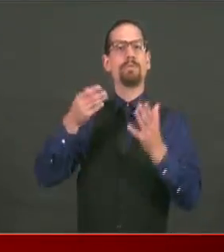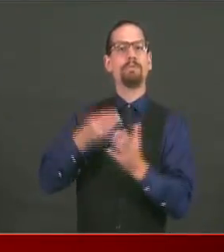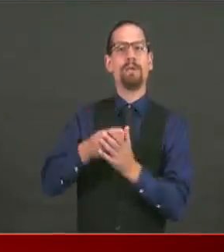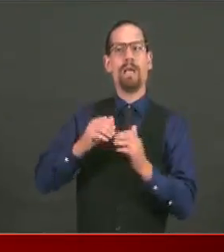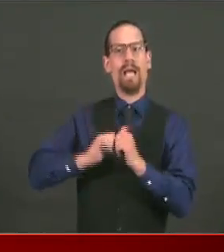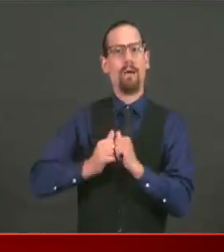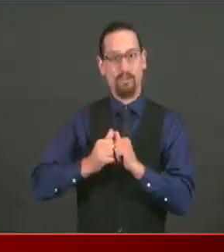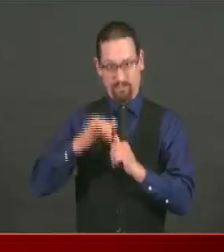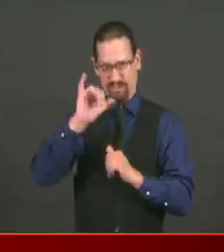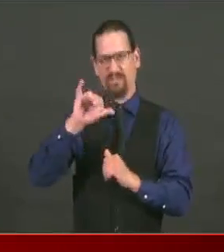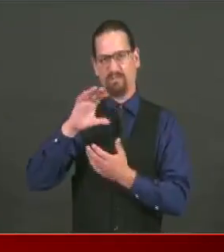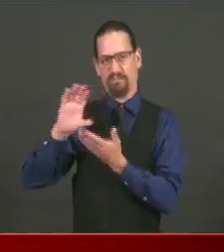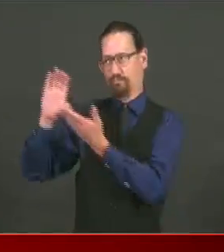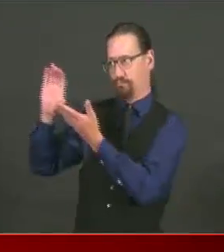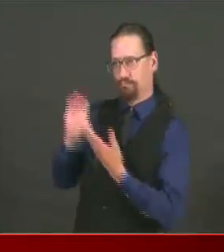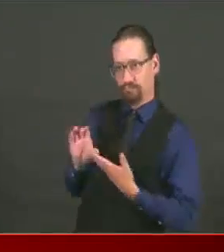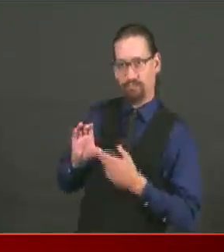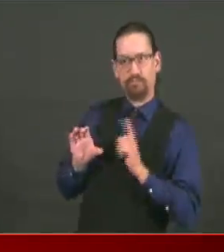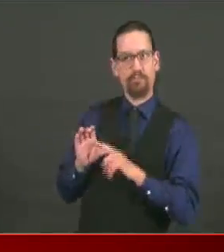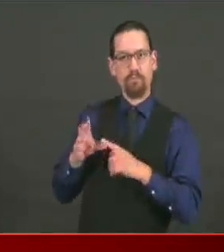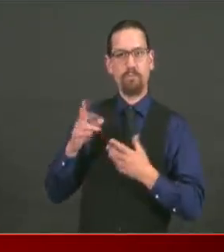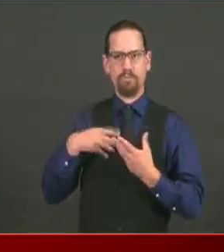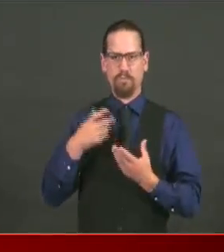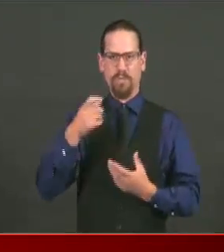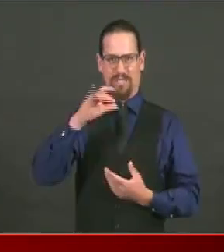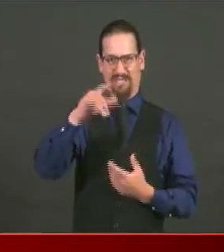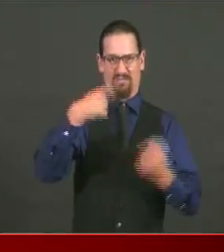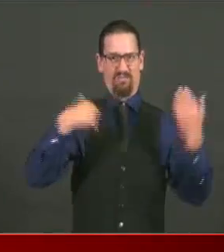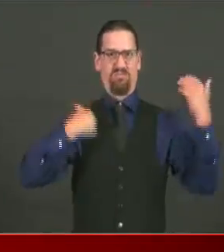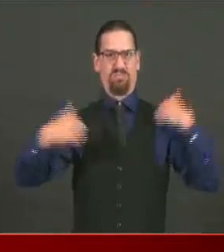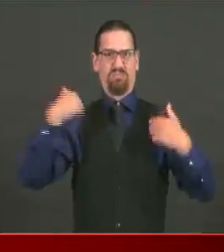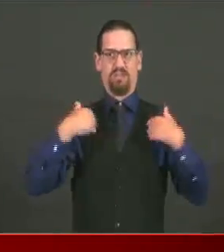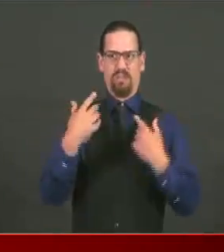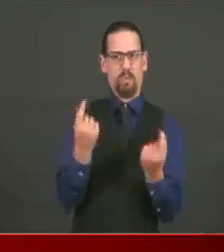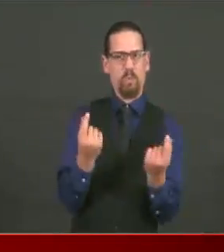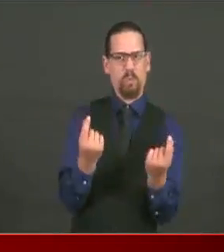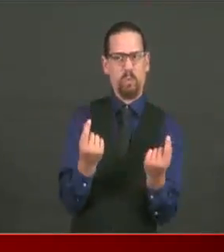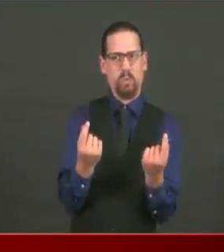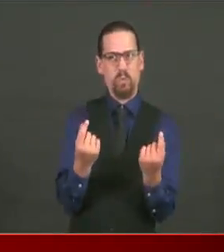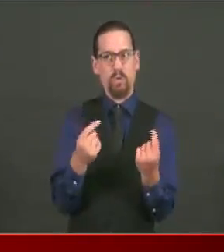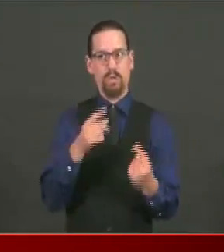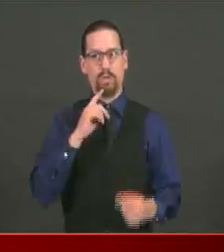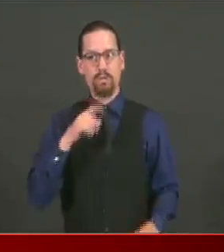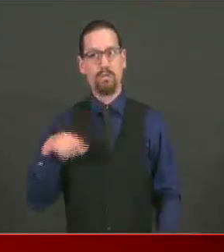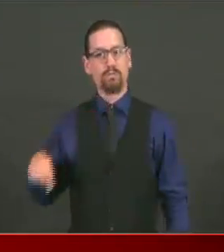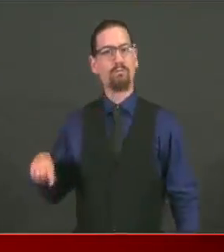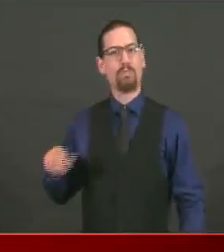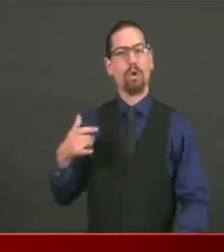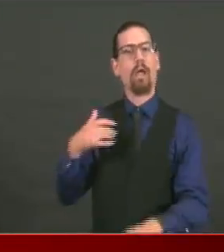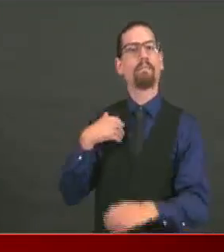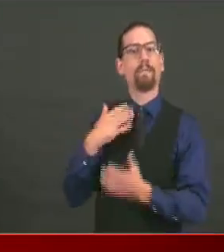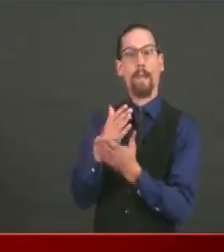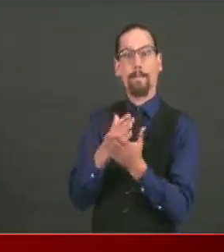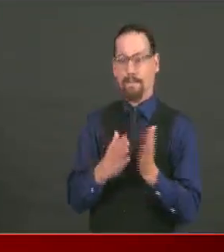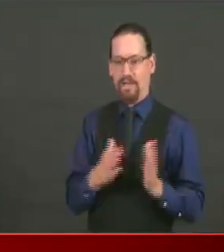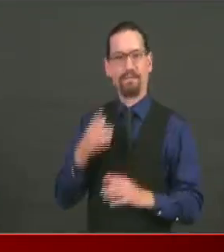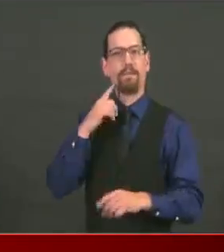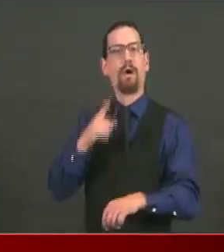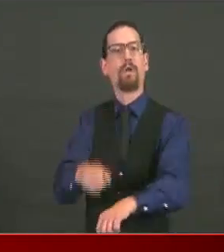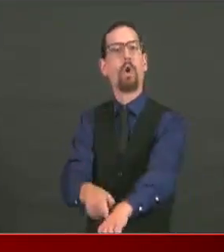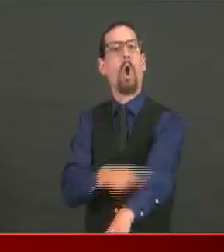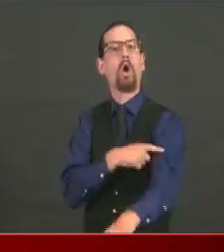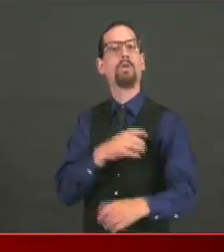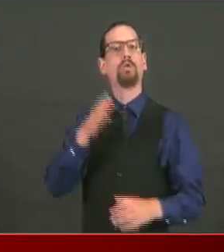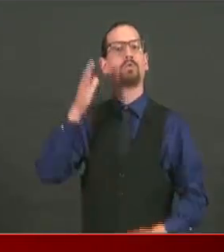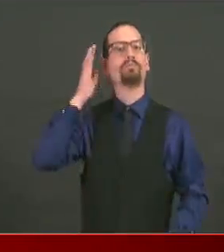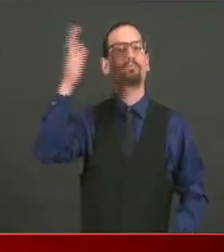struggling. And then some of it is long term. You know, later this month, I'll get together with the legislature. We're going to put a budget together. We're